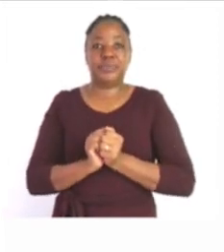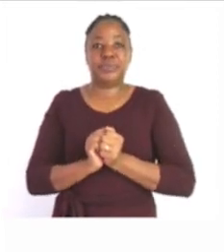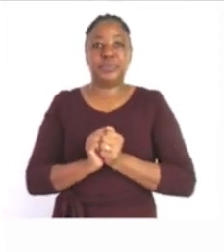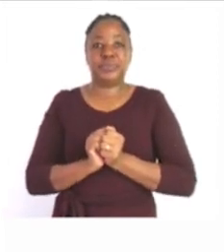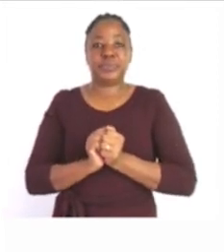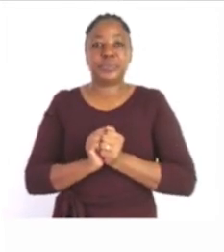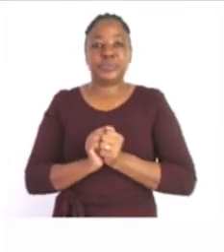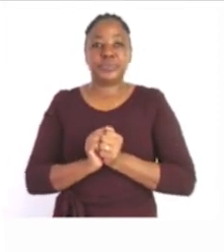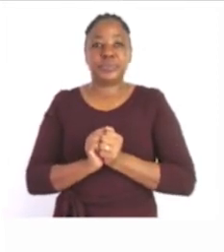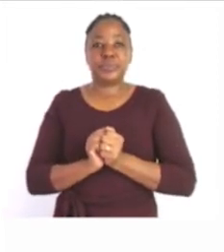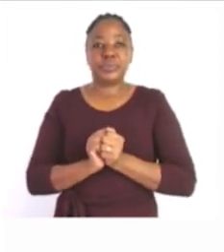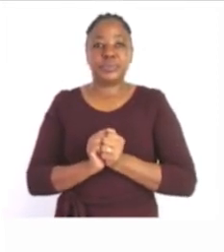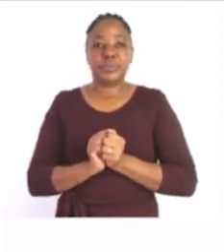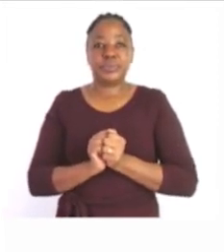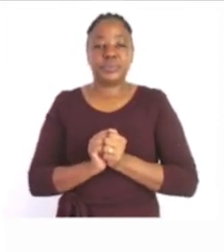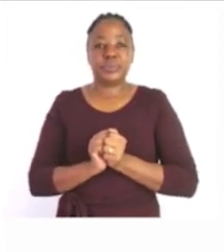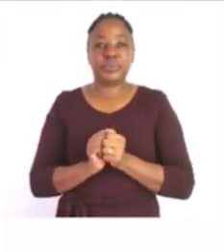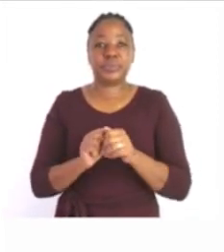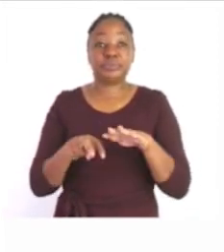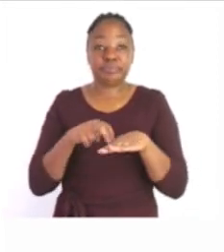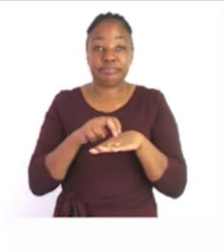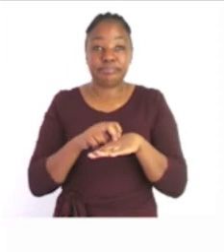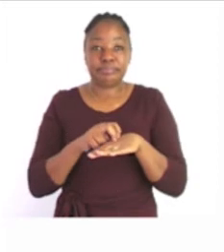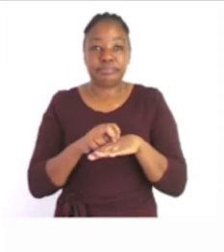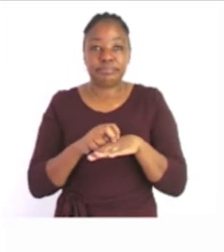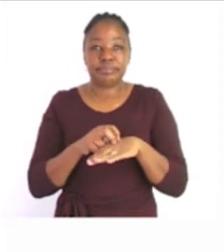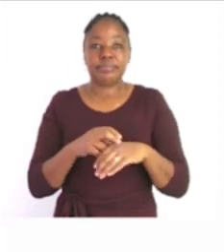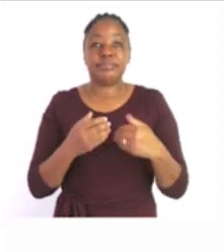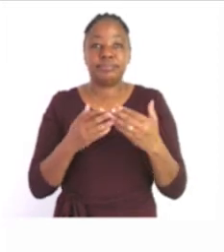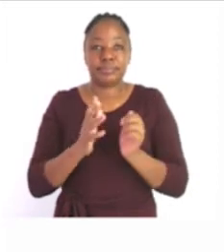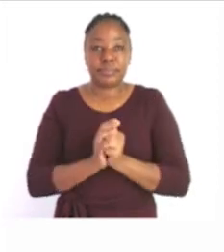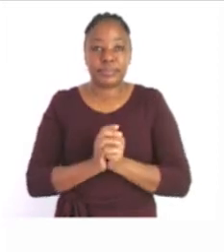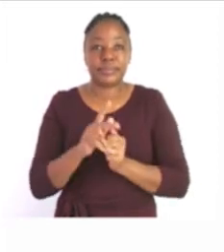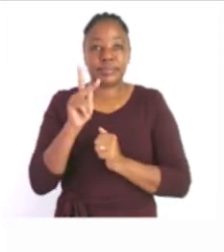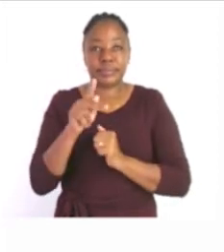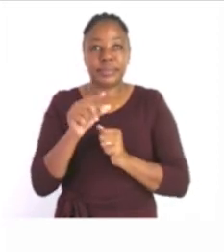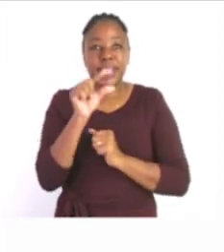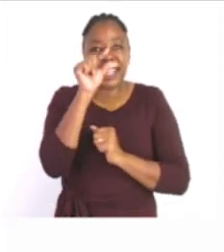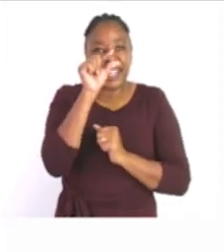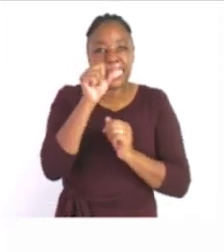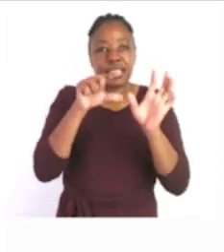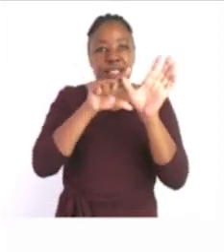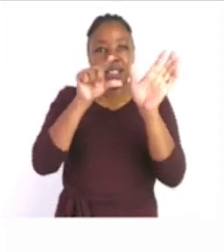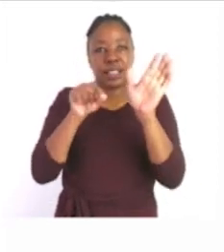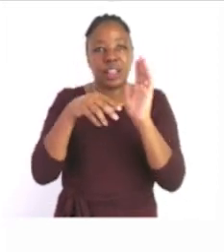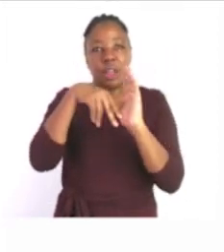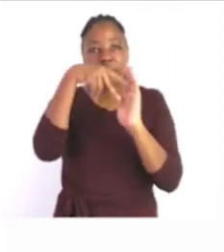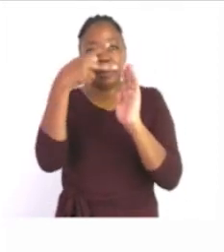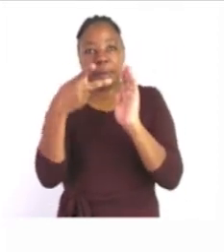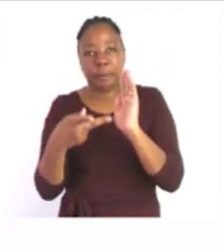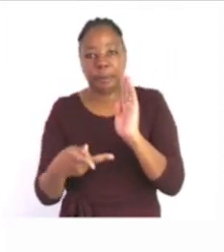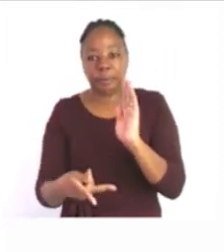poem. Are we ready? Let's go. Little leaves fall softly